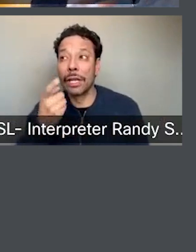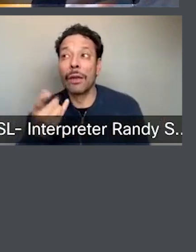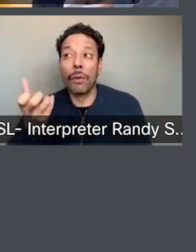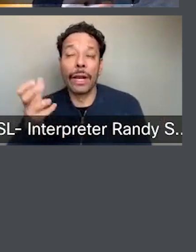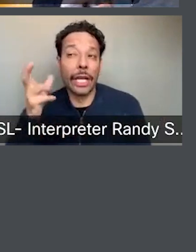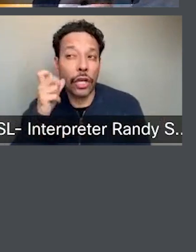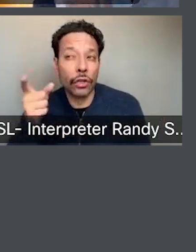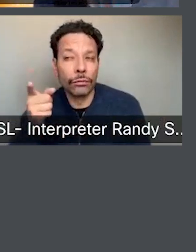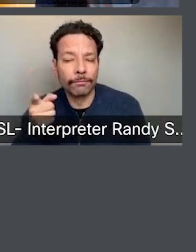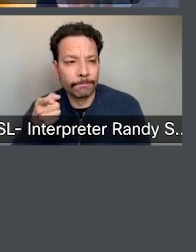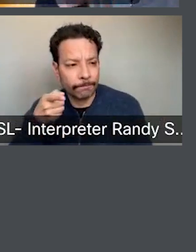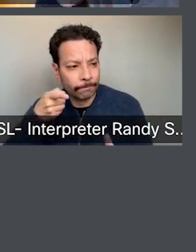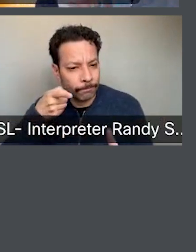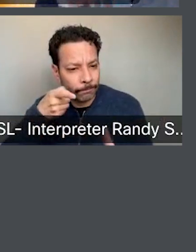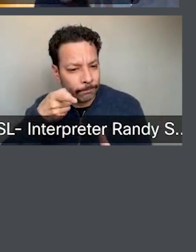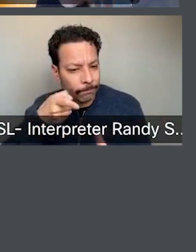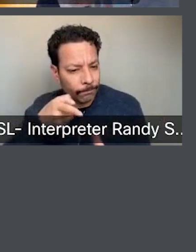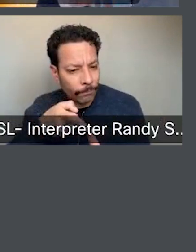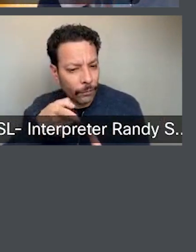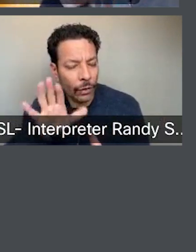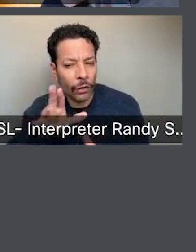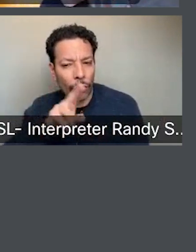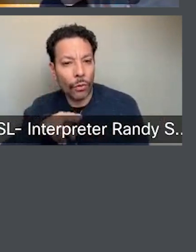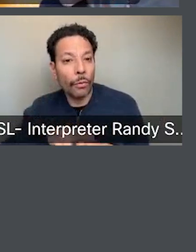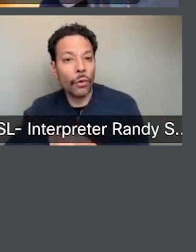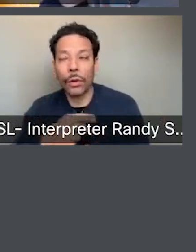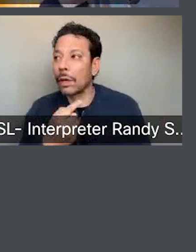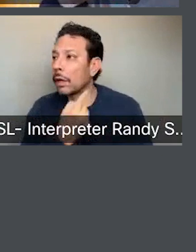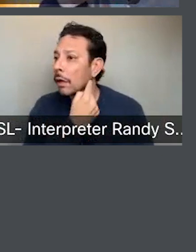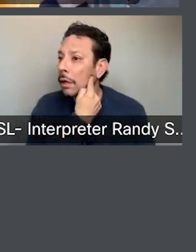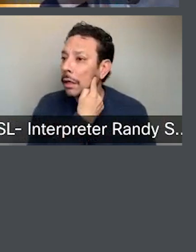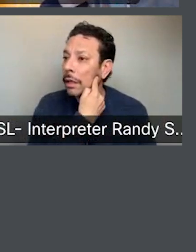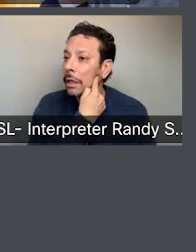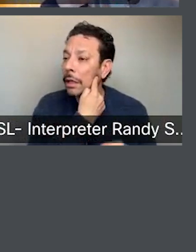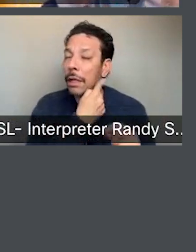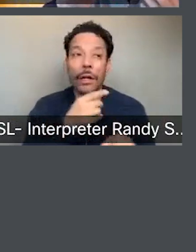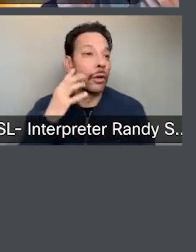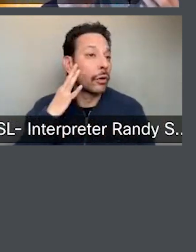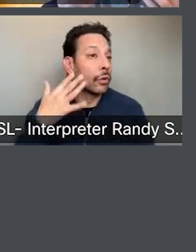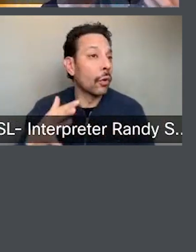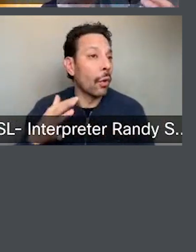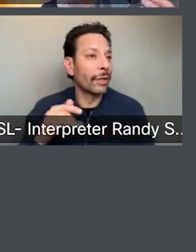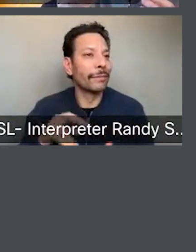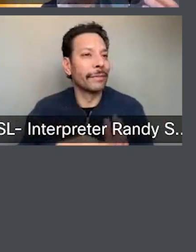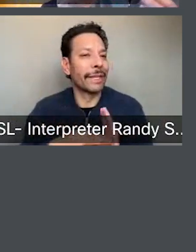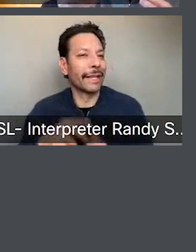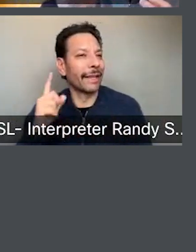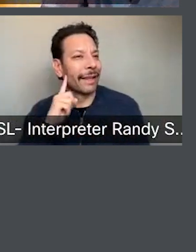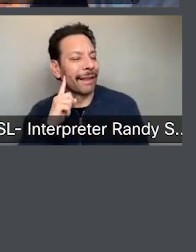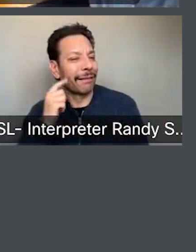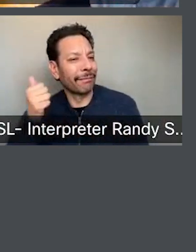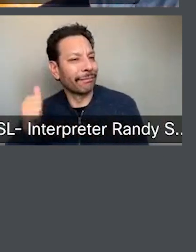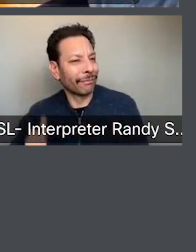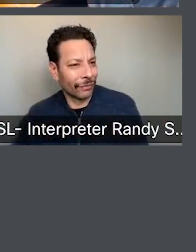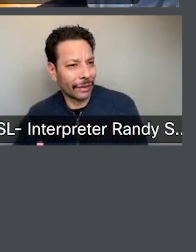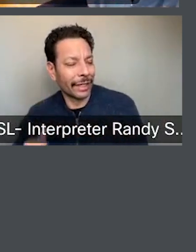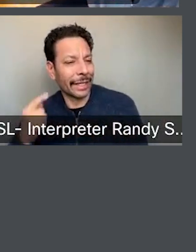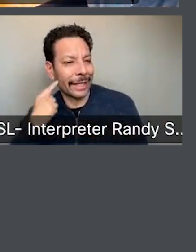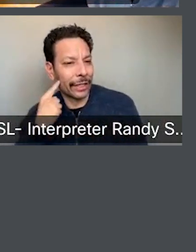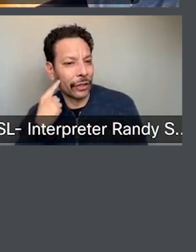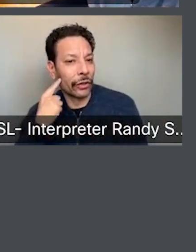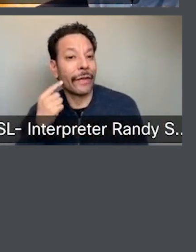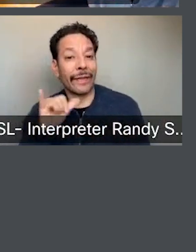aimed towards their normal hearing ear, and the noise is going towards their poorer ear. And in